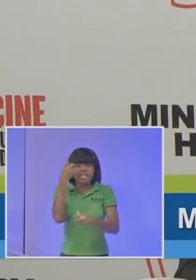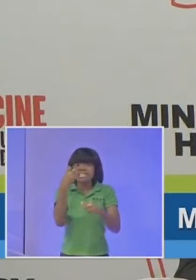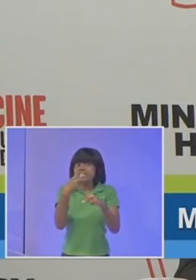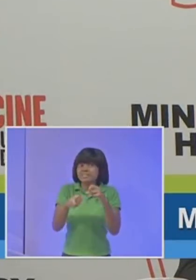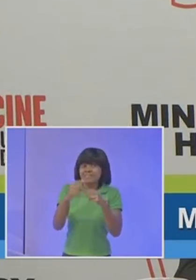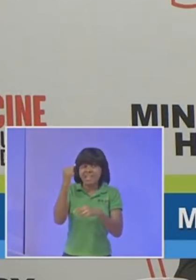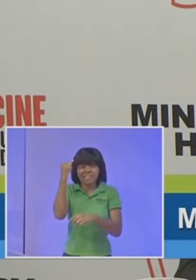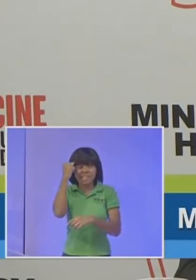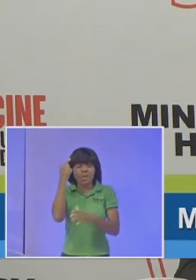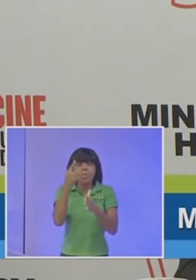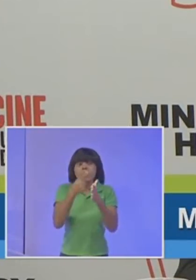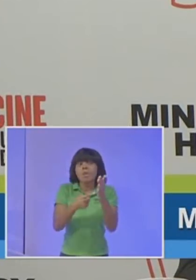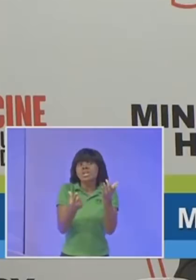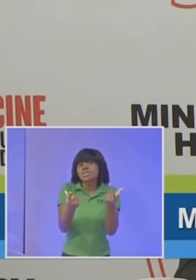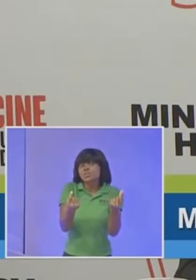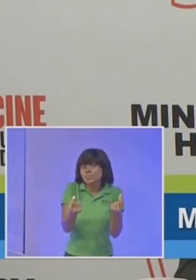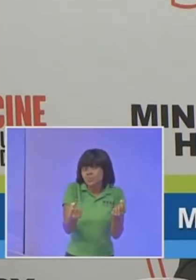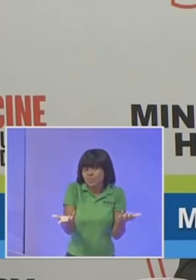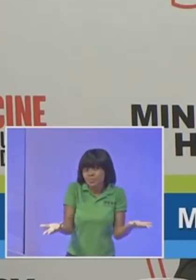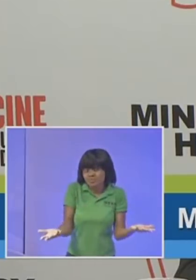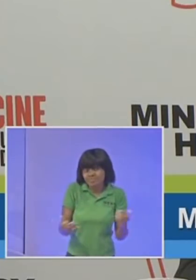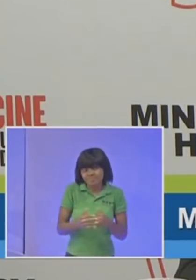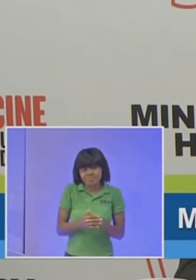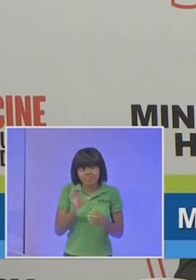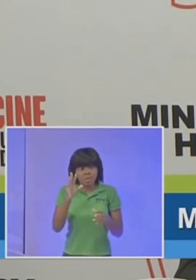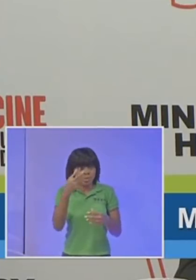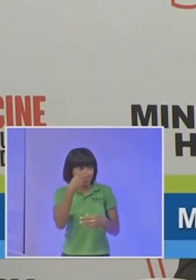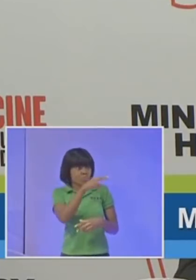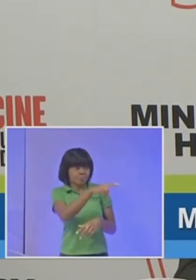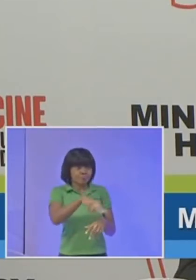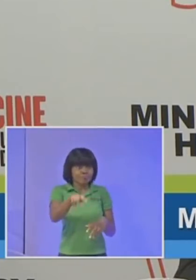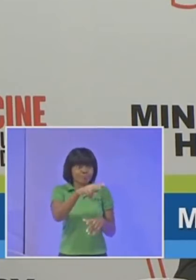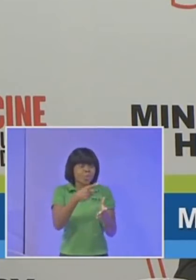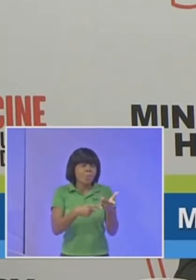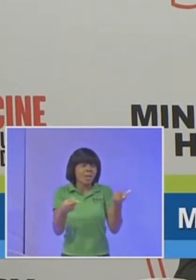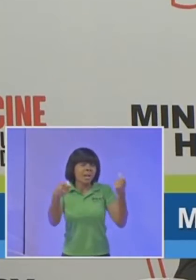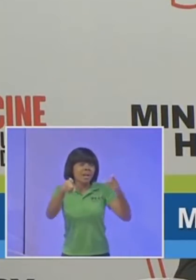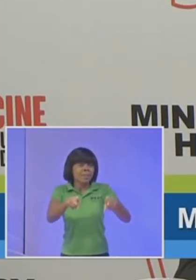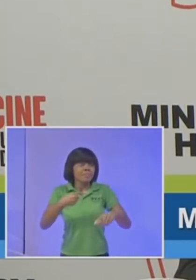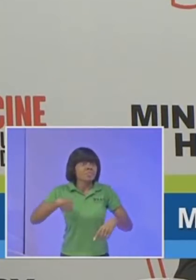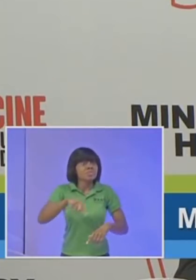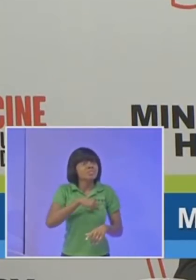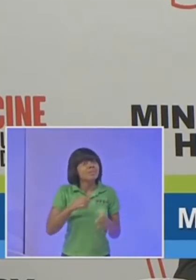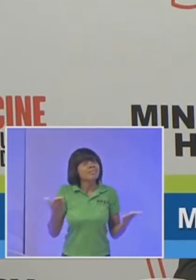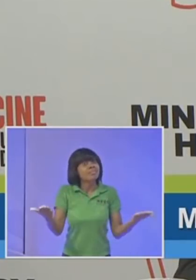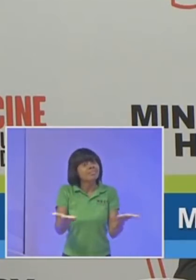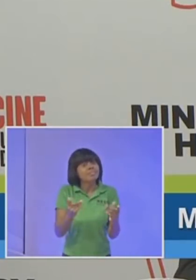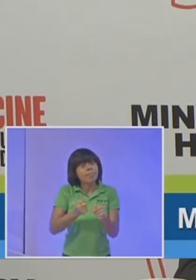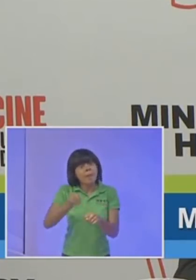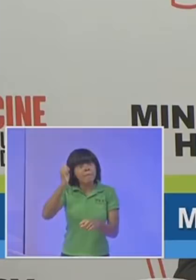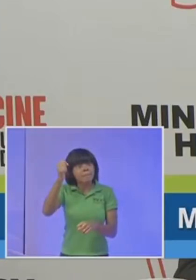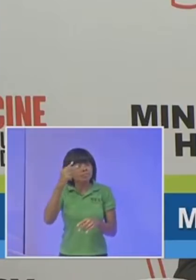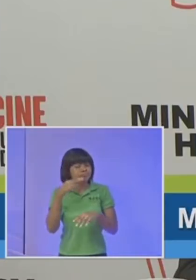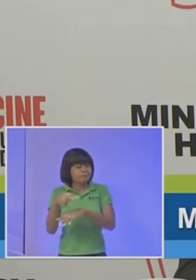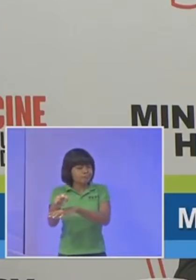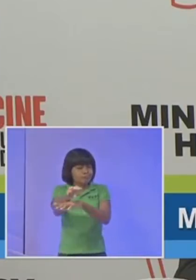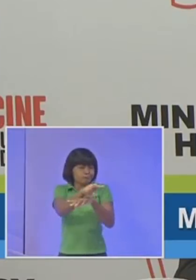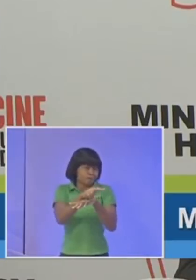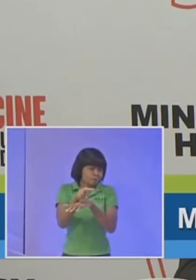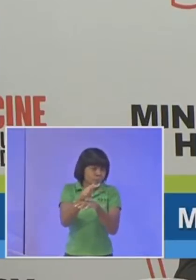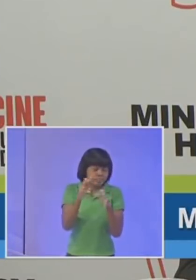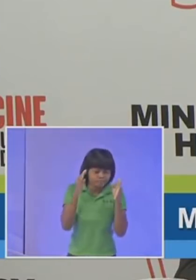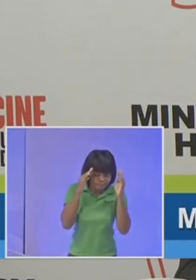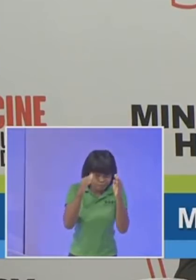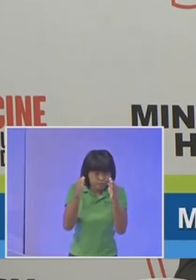local circumstance, and we continue to monitor our local circumstance, but also pay attention to what is